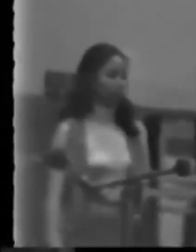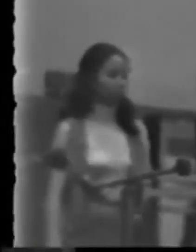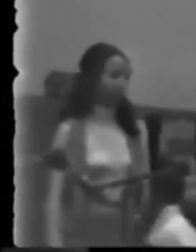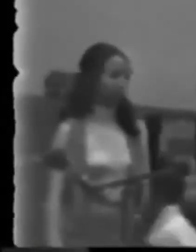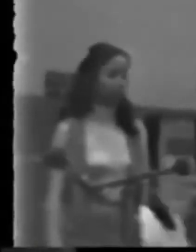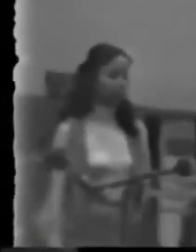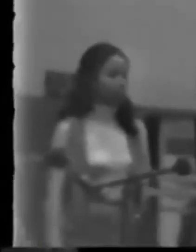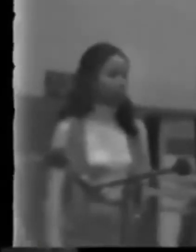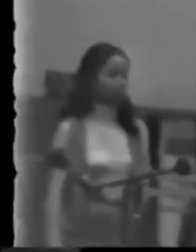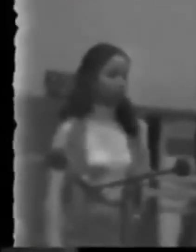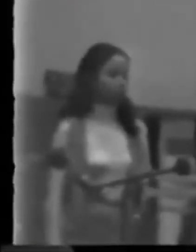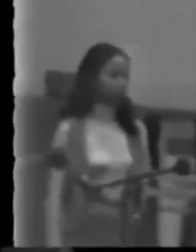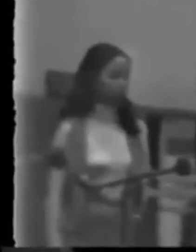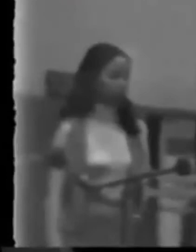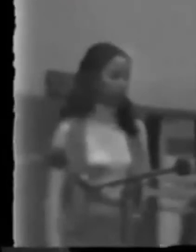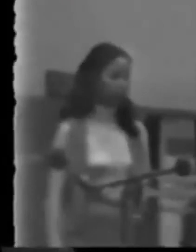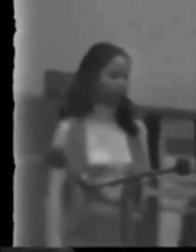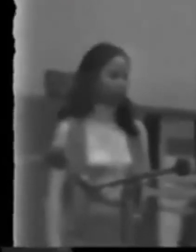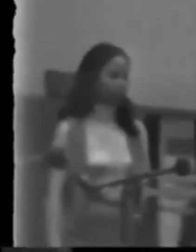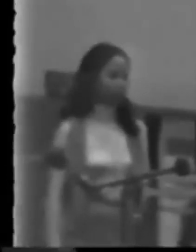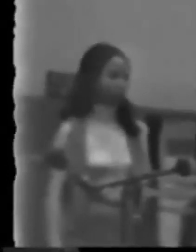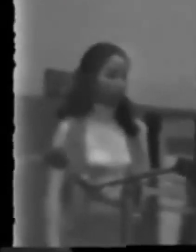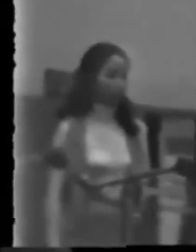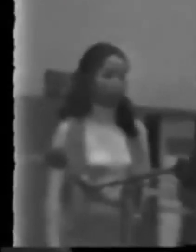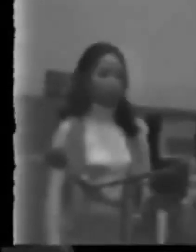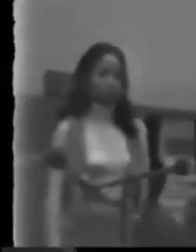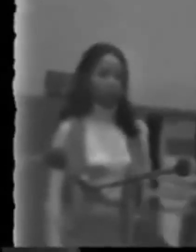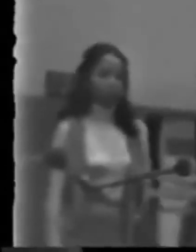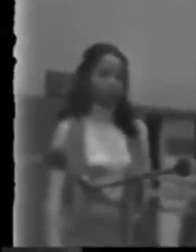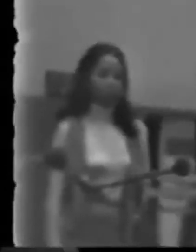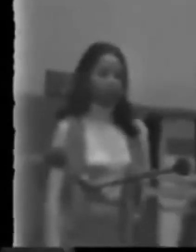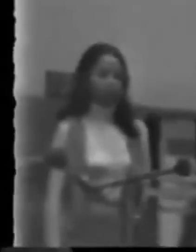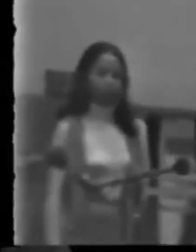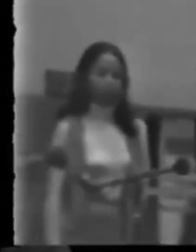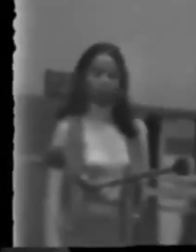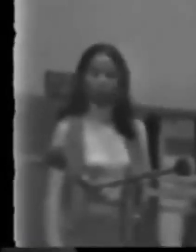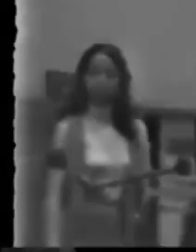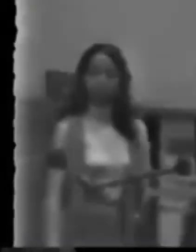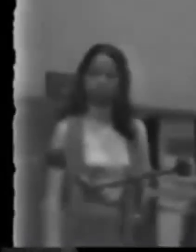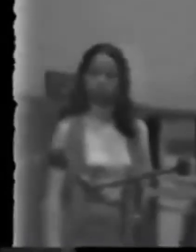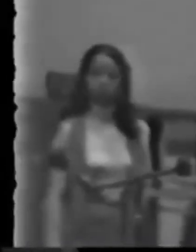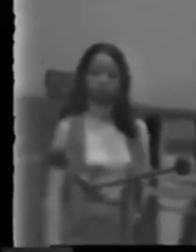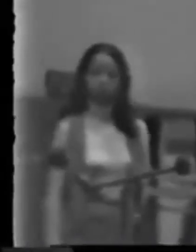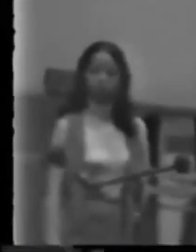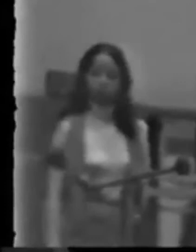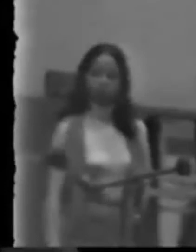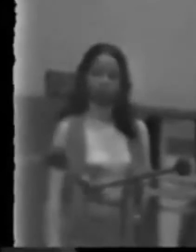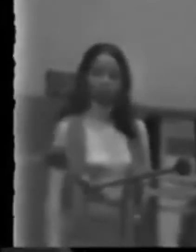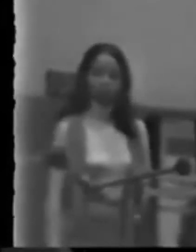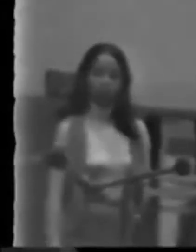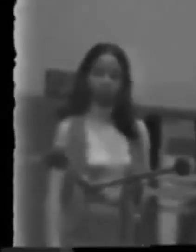The major problem we are confronting today, the major problem people throughout this